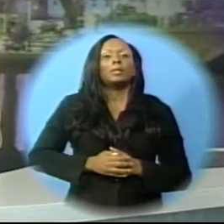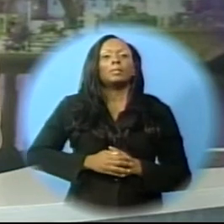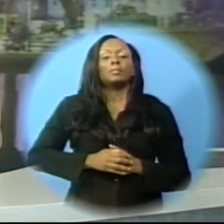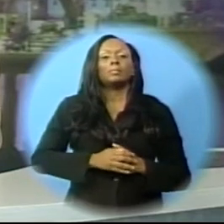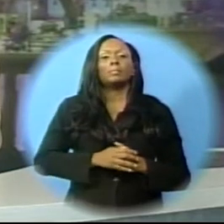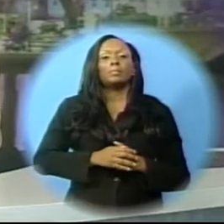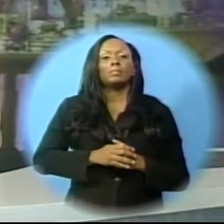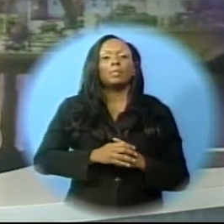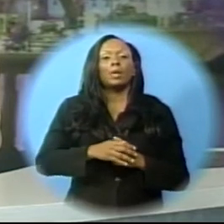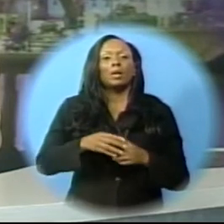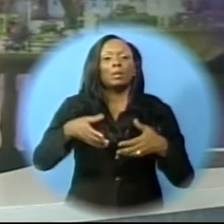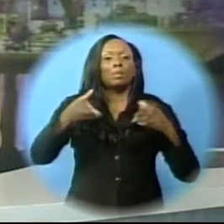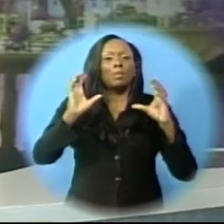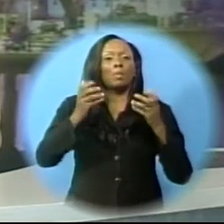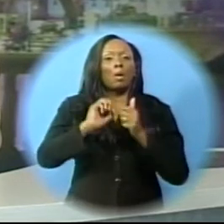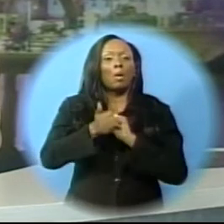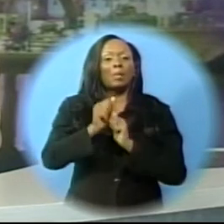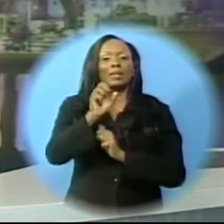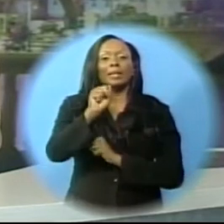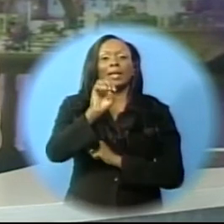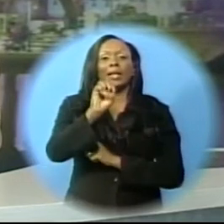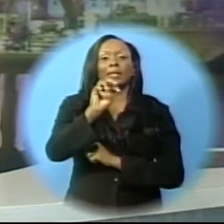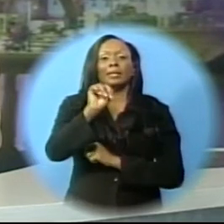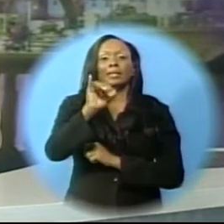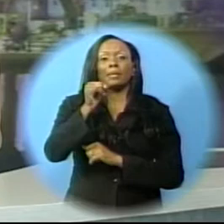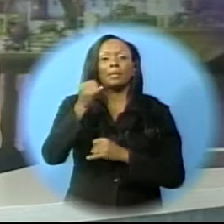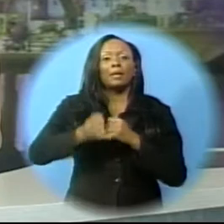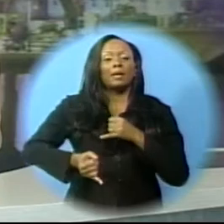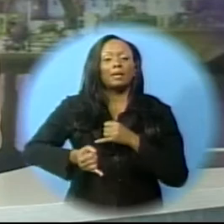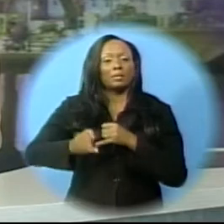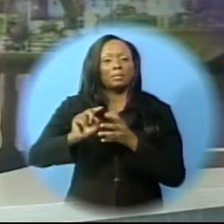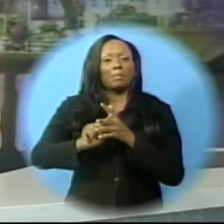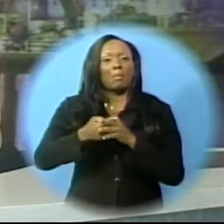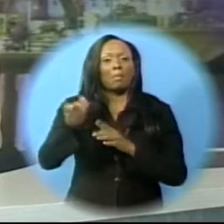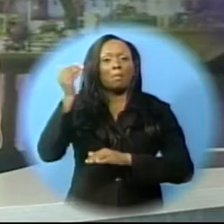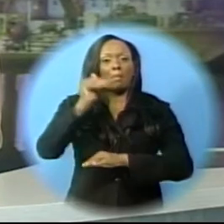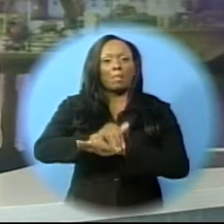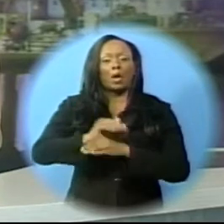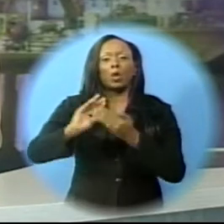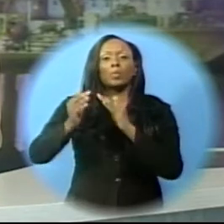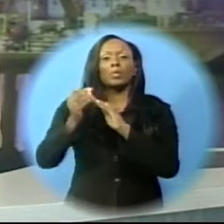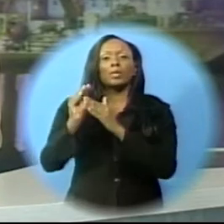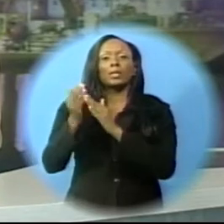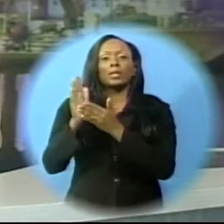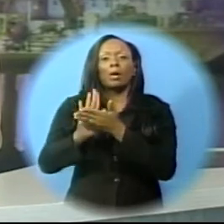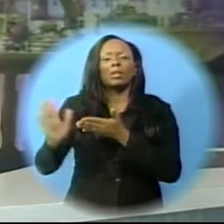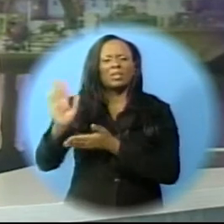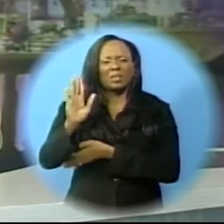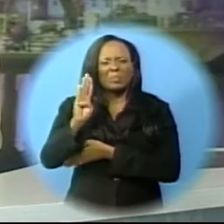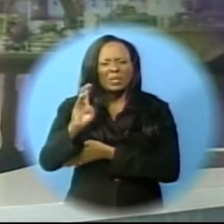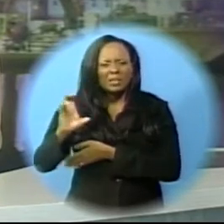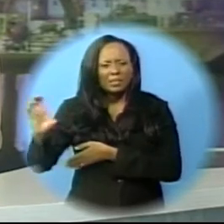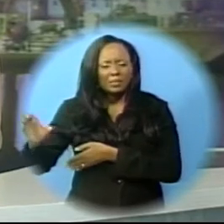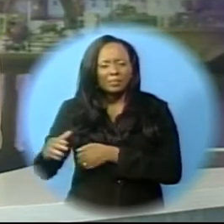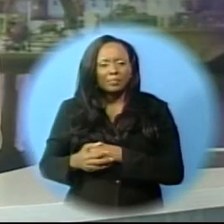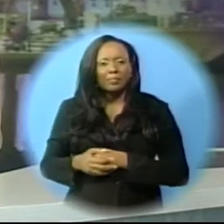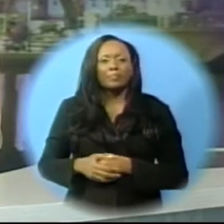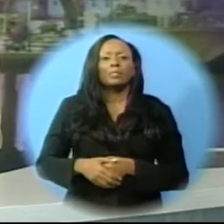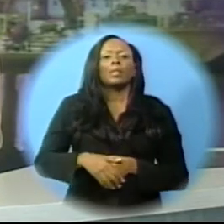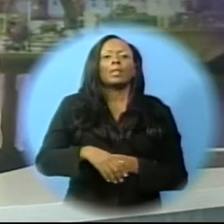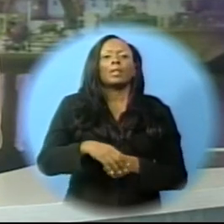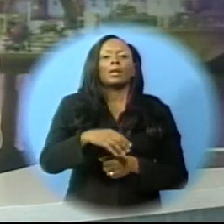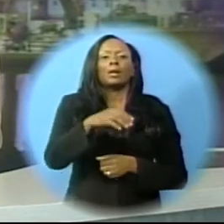General Insurance Basketball Premier League semifinal series began at Community College. First, the number 1 ranked Orange 3